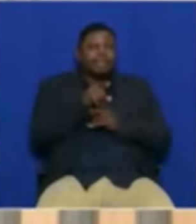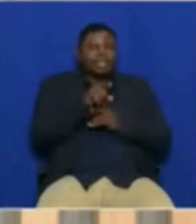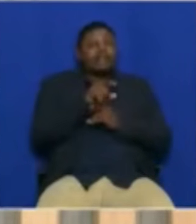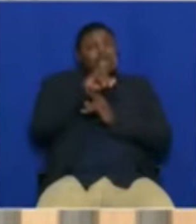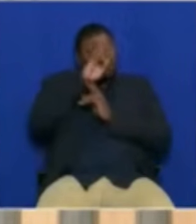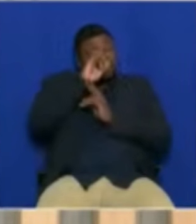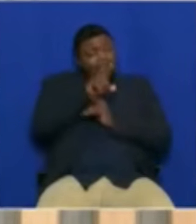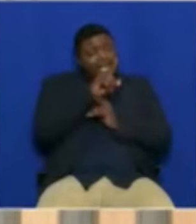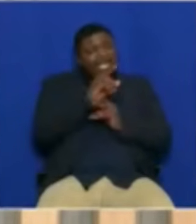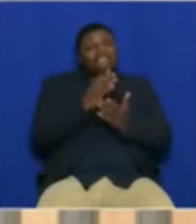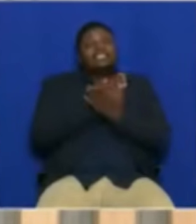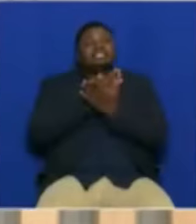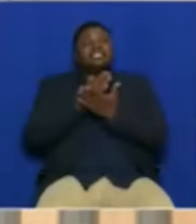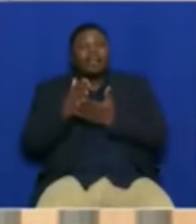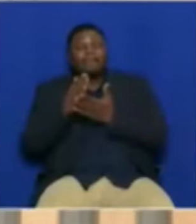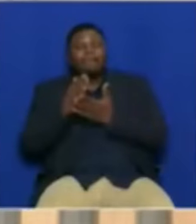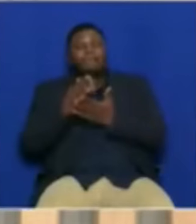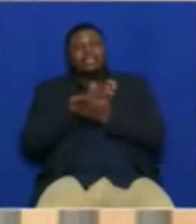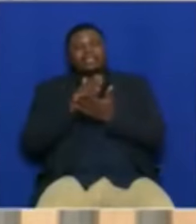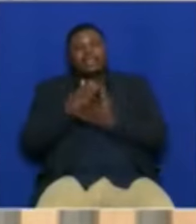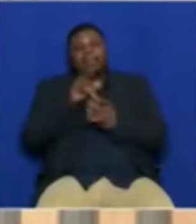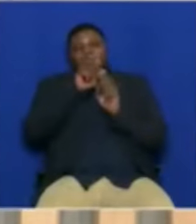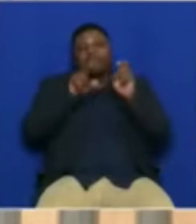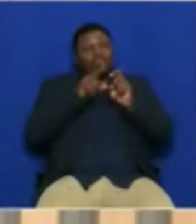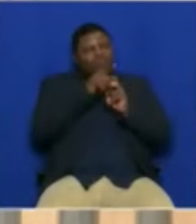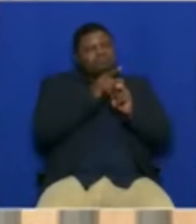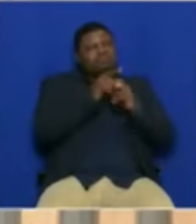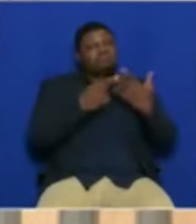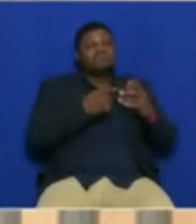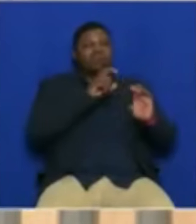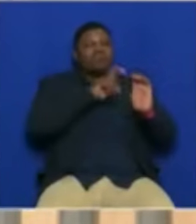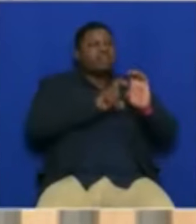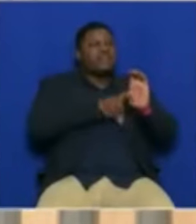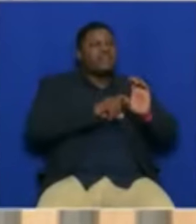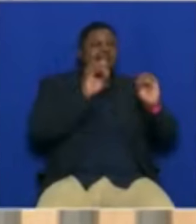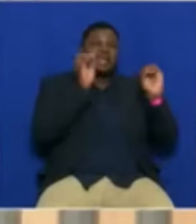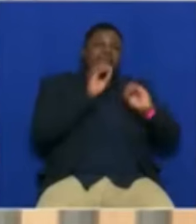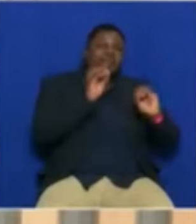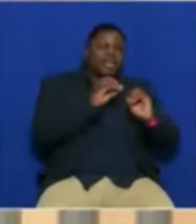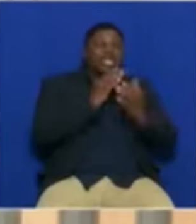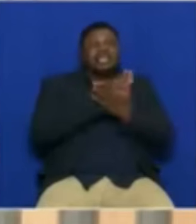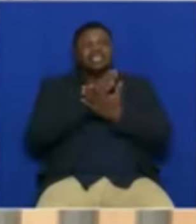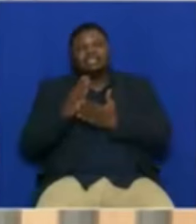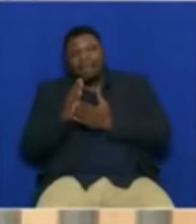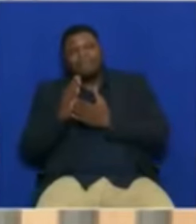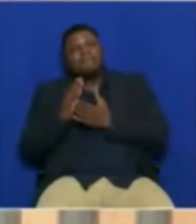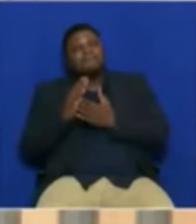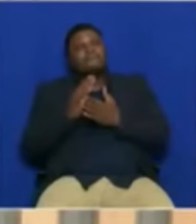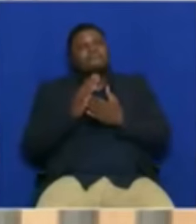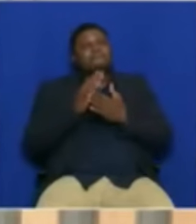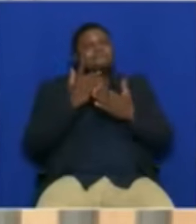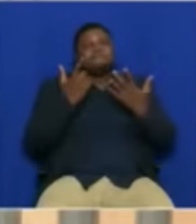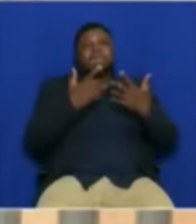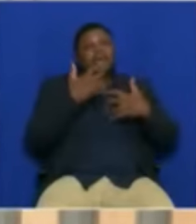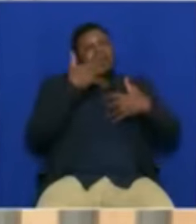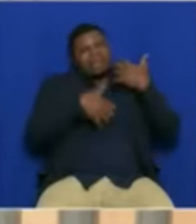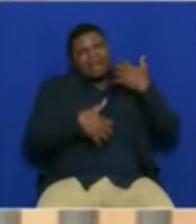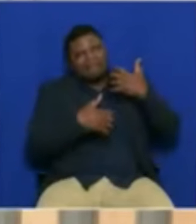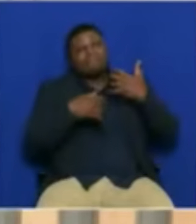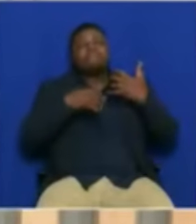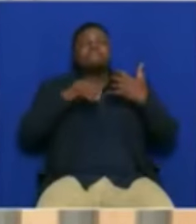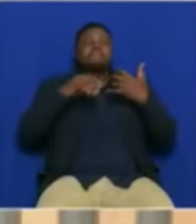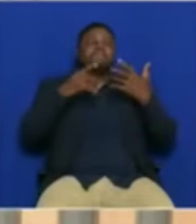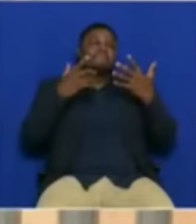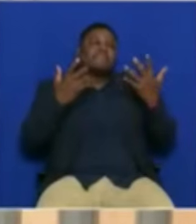it whittles down from the long listed to create the eventual short list of 5. You see, that's what the document